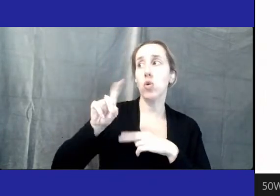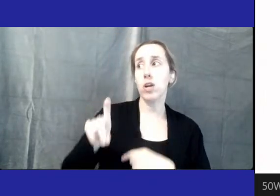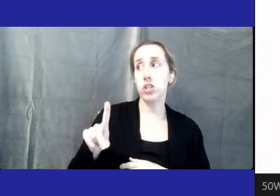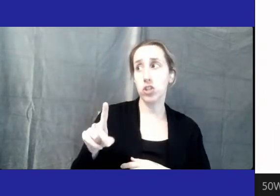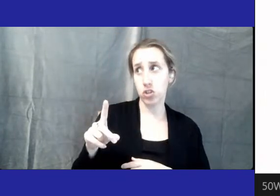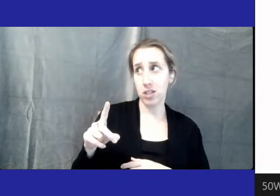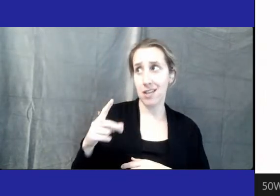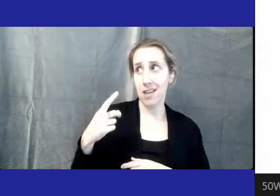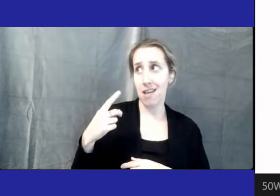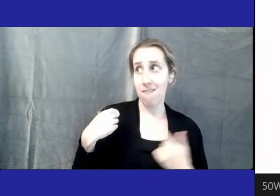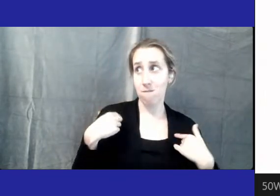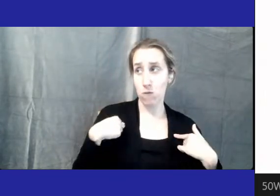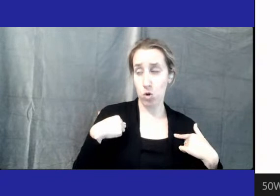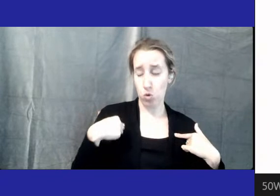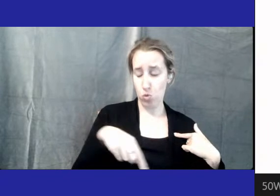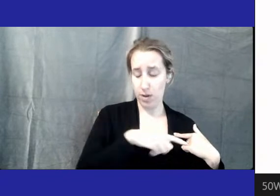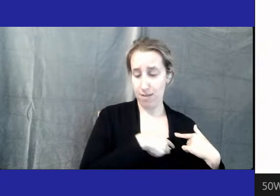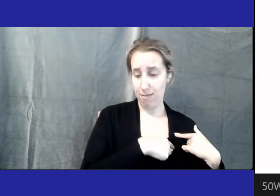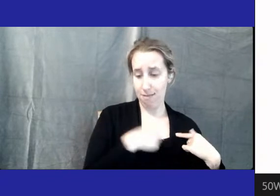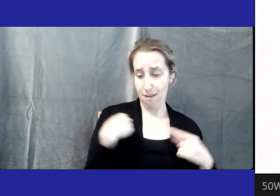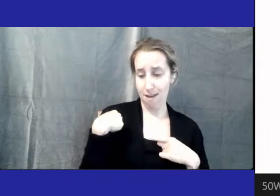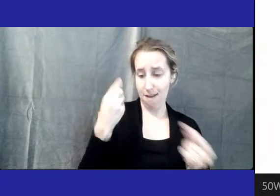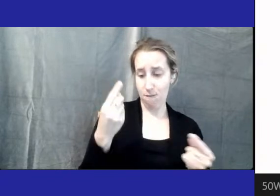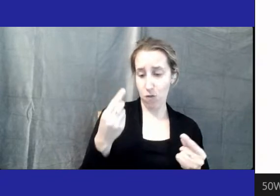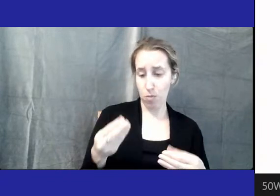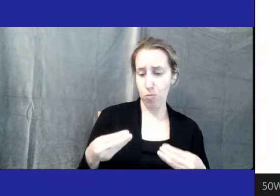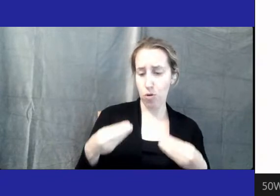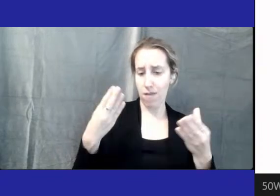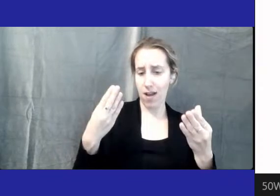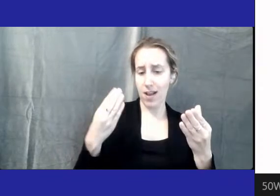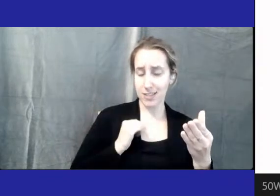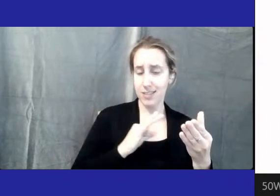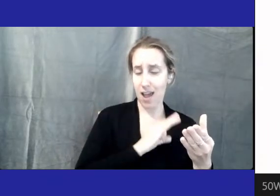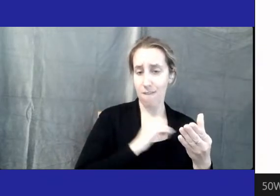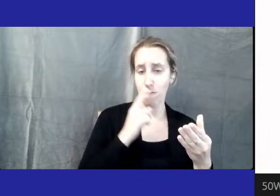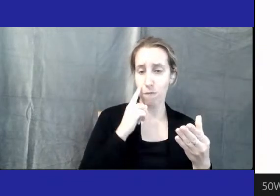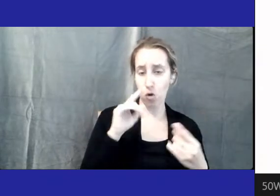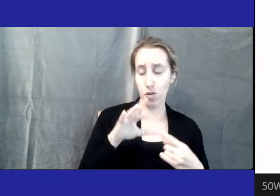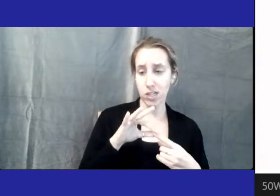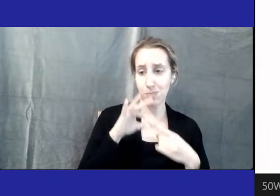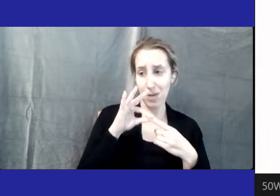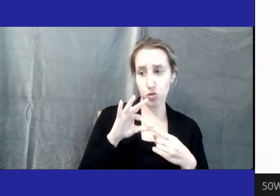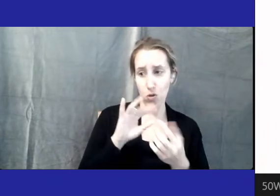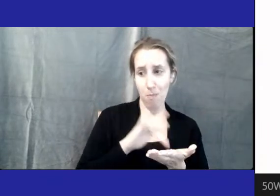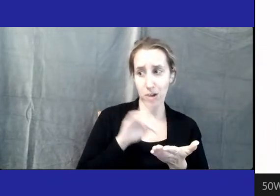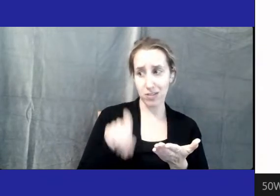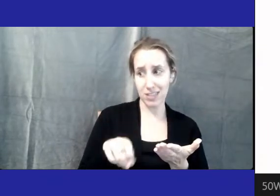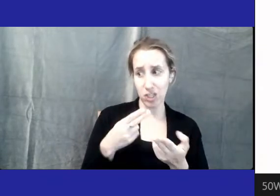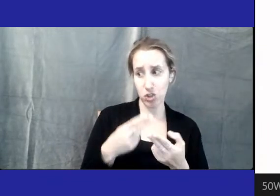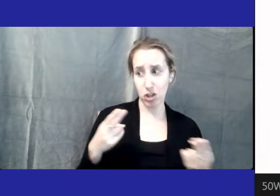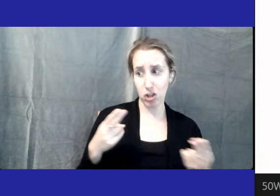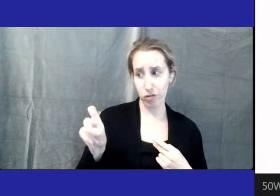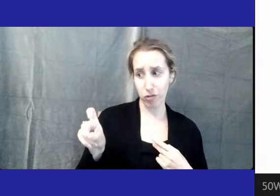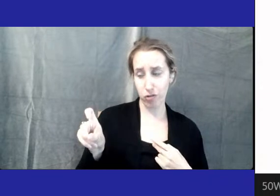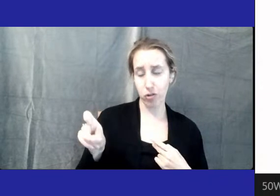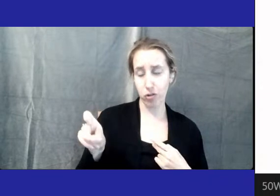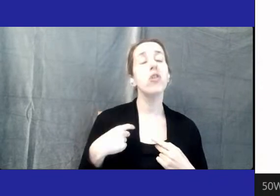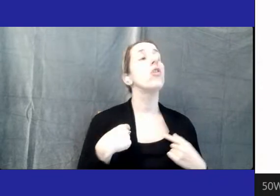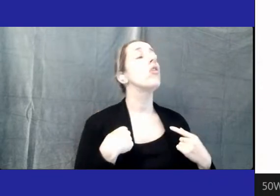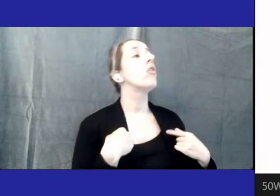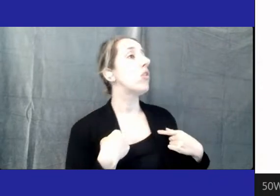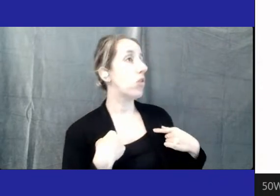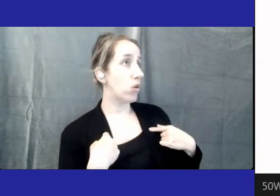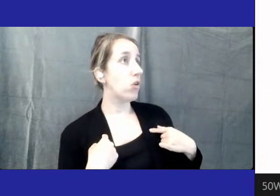ever provided staffing for a special medical needs shelter? So the Special Medical